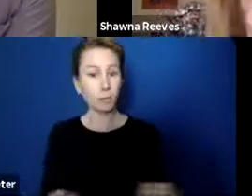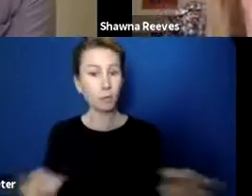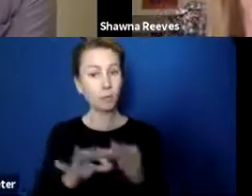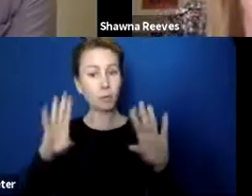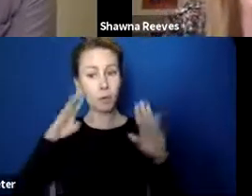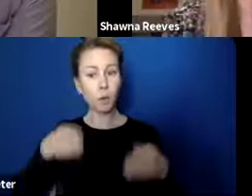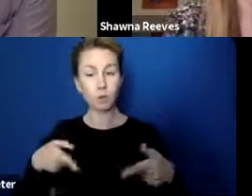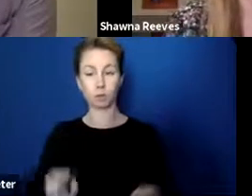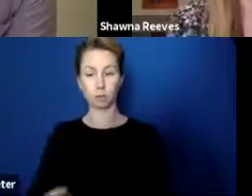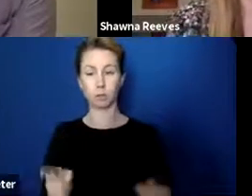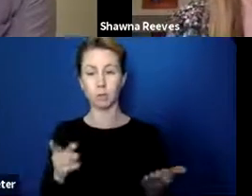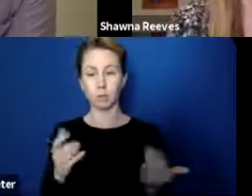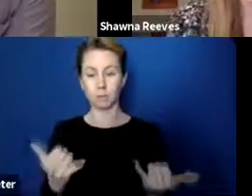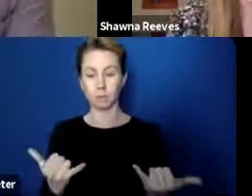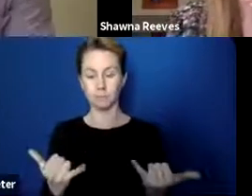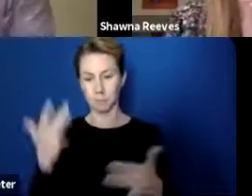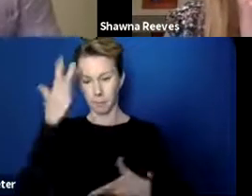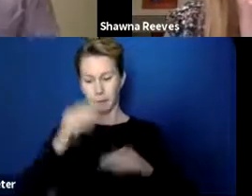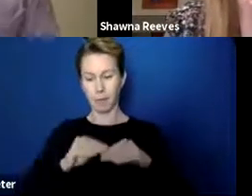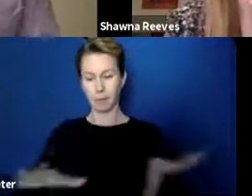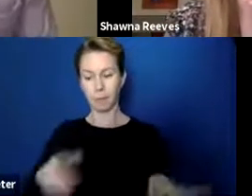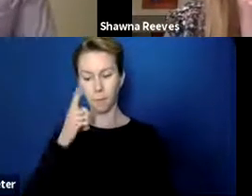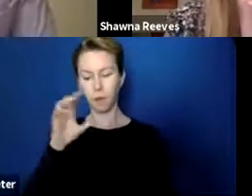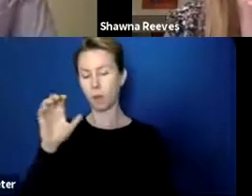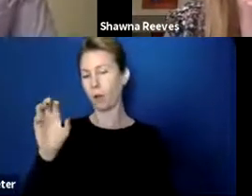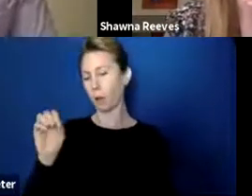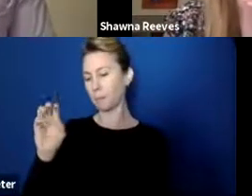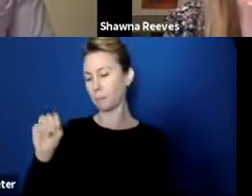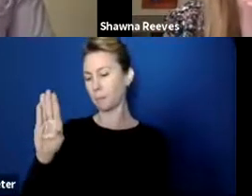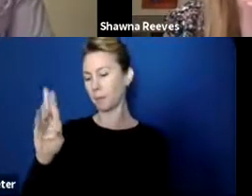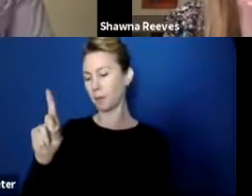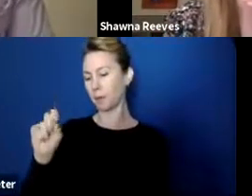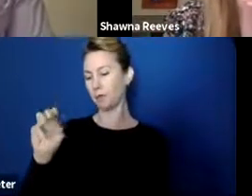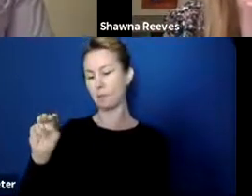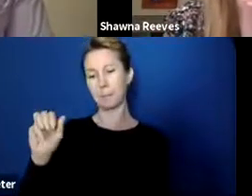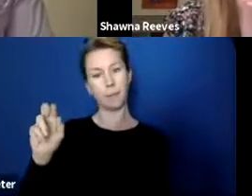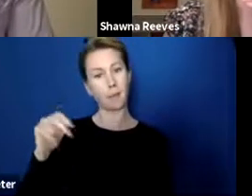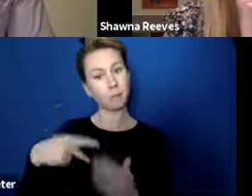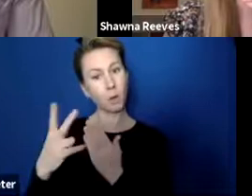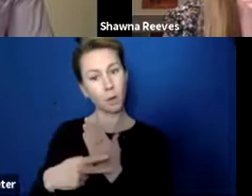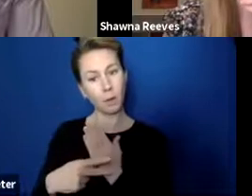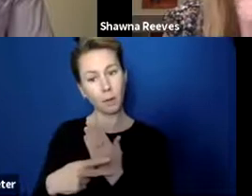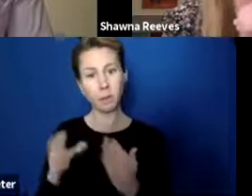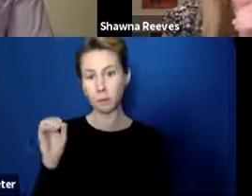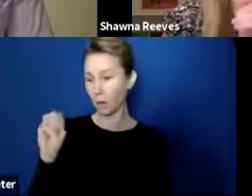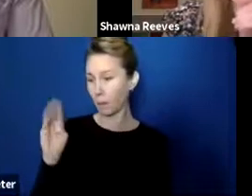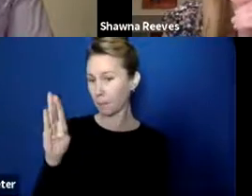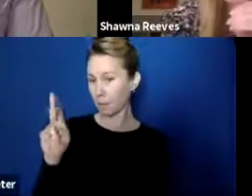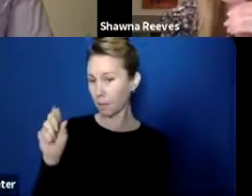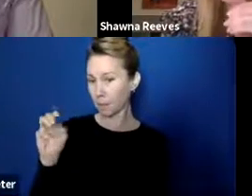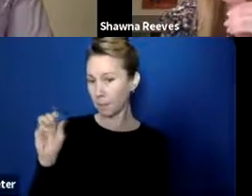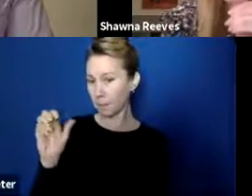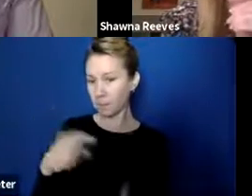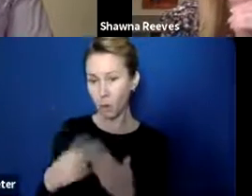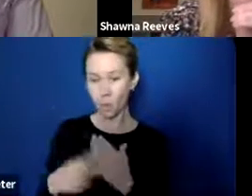with mental and psychosocial abuse that never gets reported except by family members. And so that